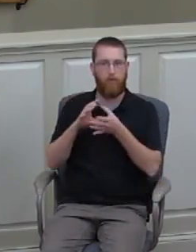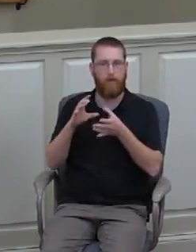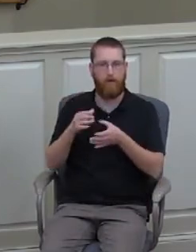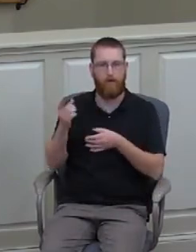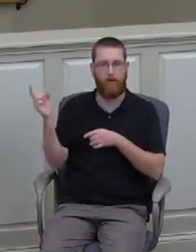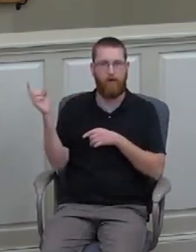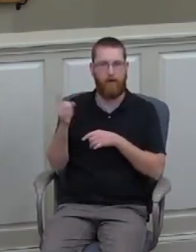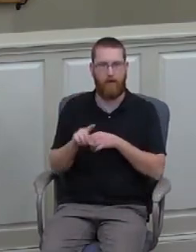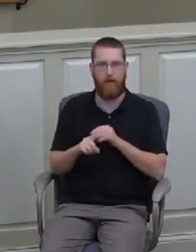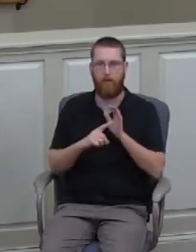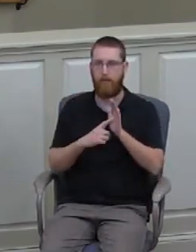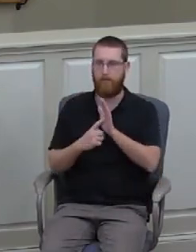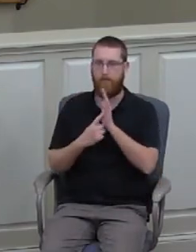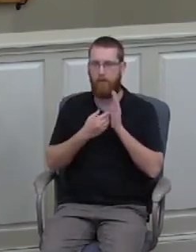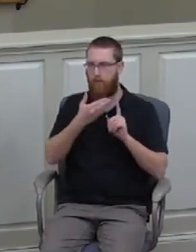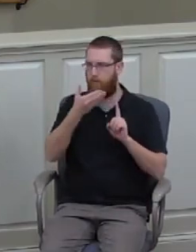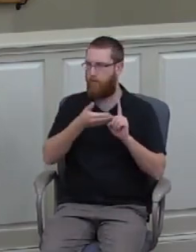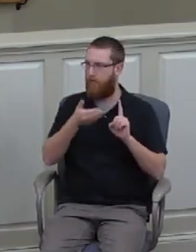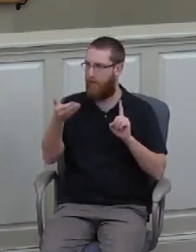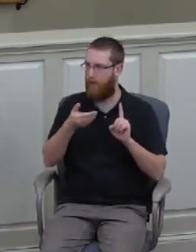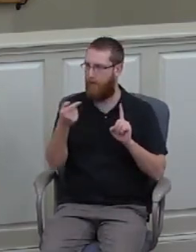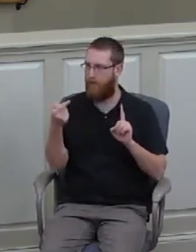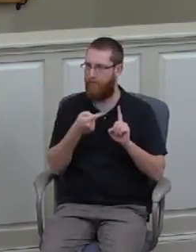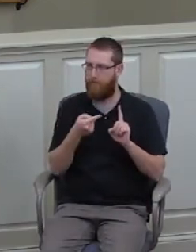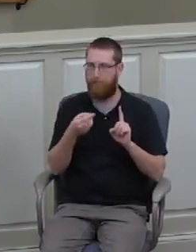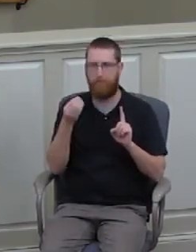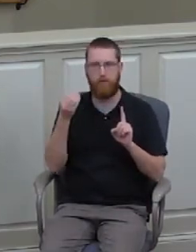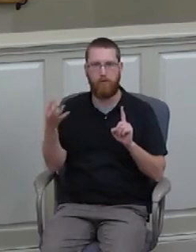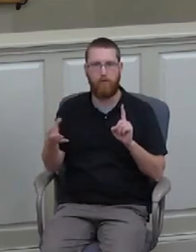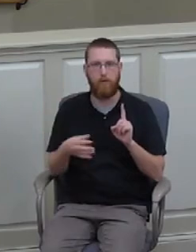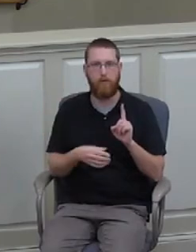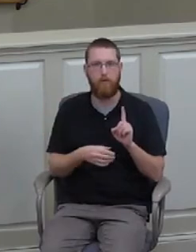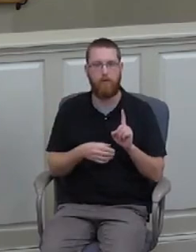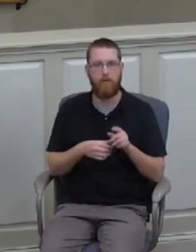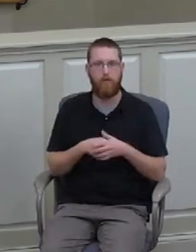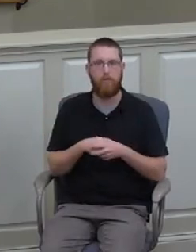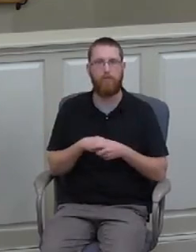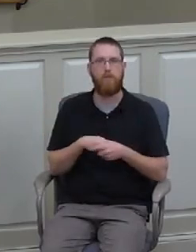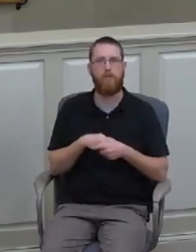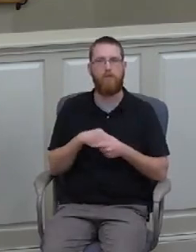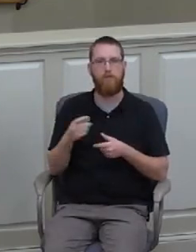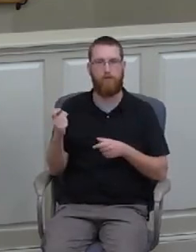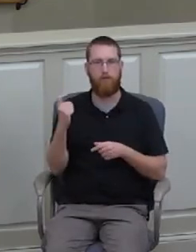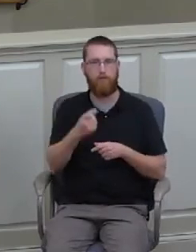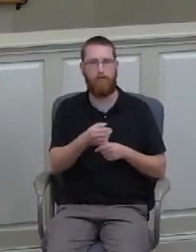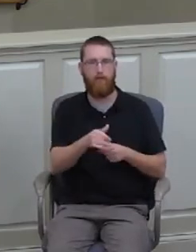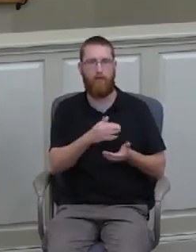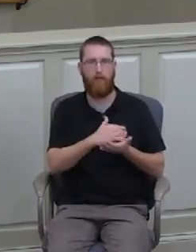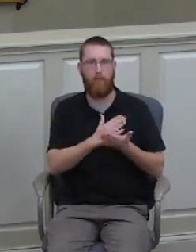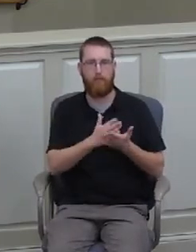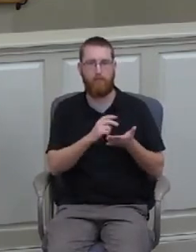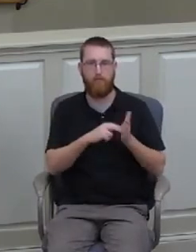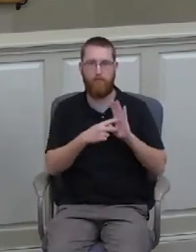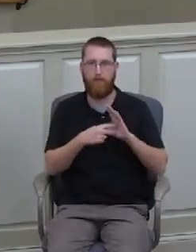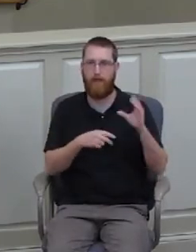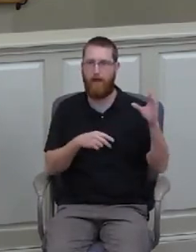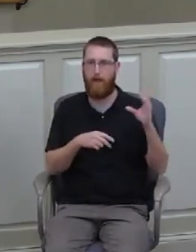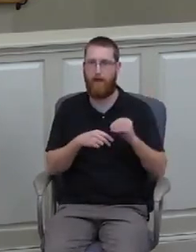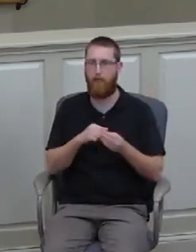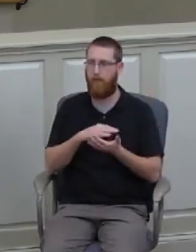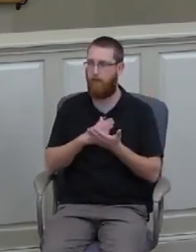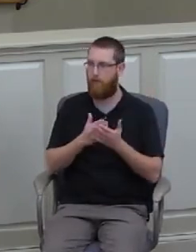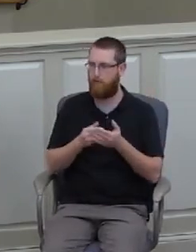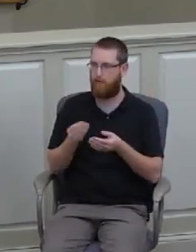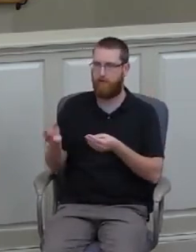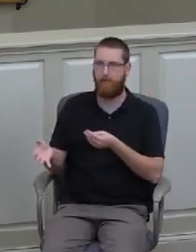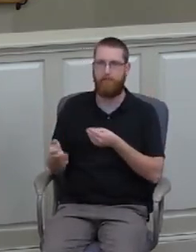individual to you. Again, you contribute significantly to that budget. The county would certainly contribute significantly to a Parks